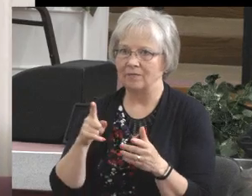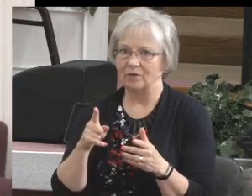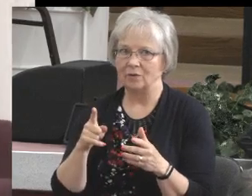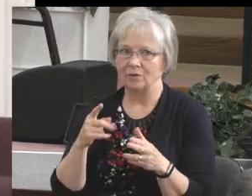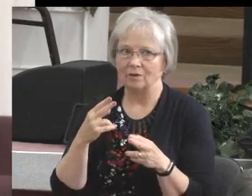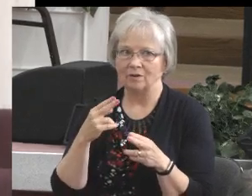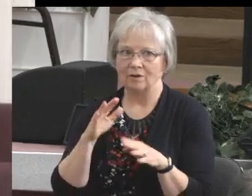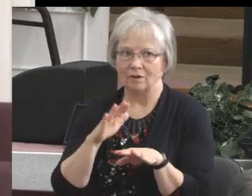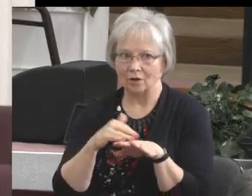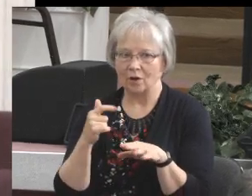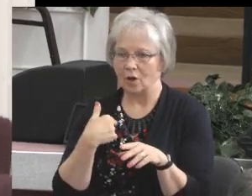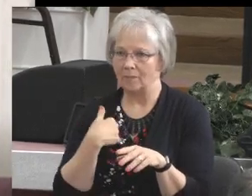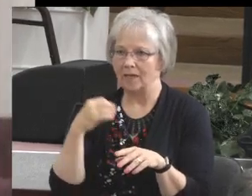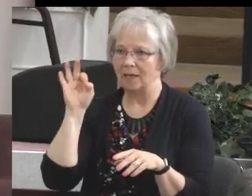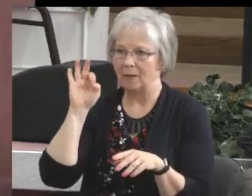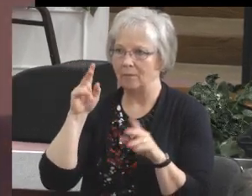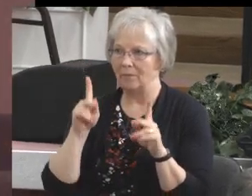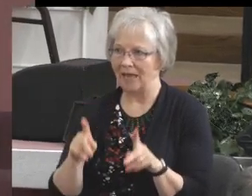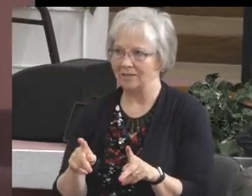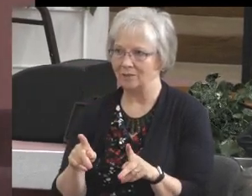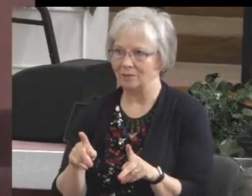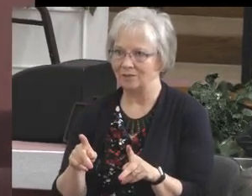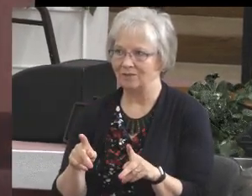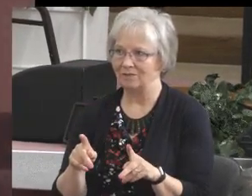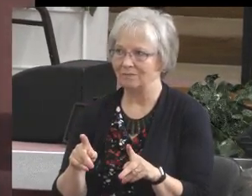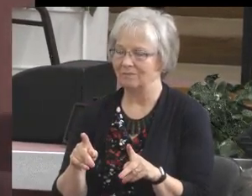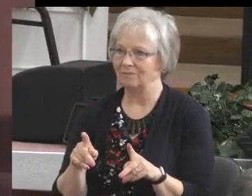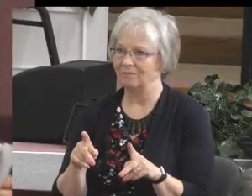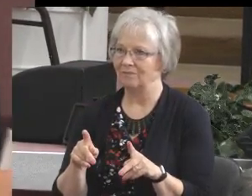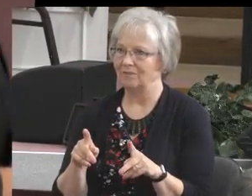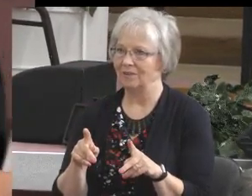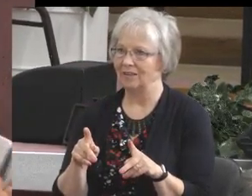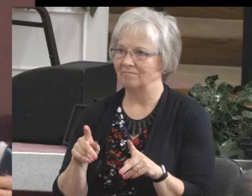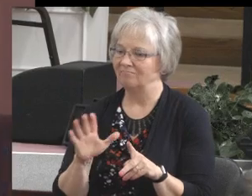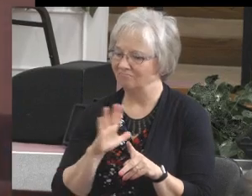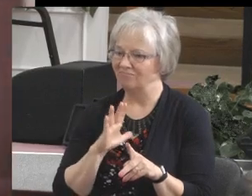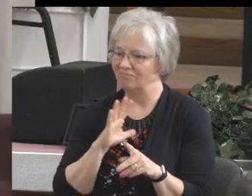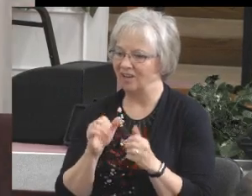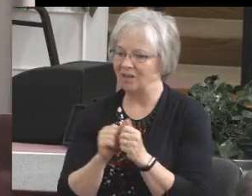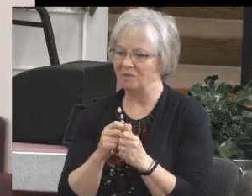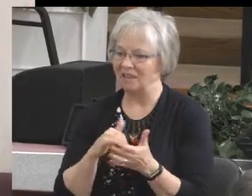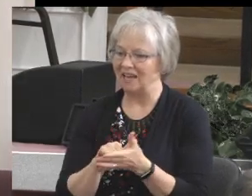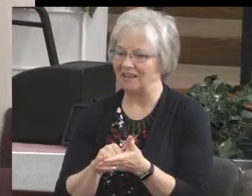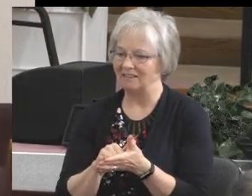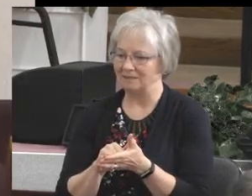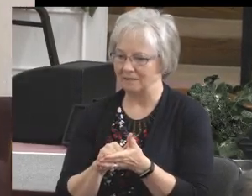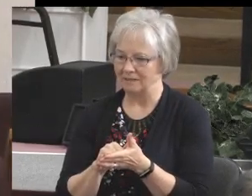pastor when you talk to me, and I'm fine with that.